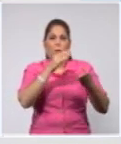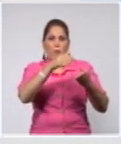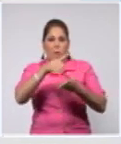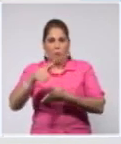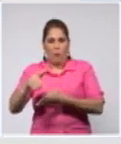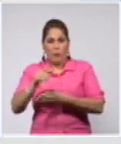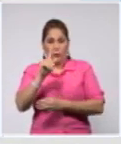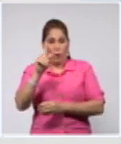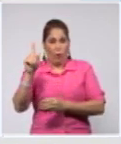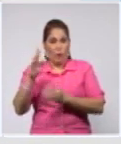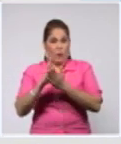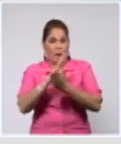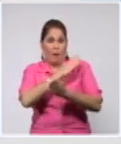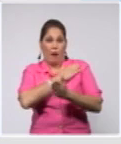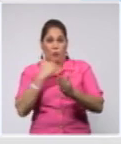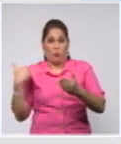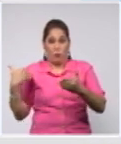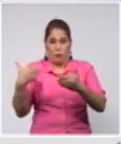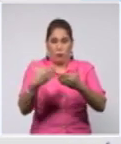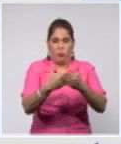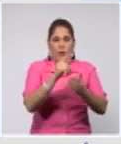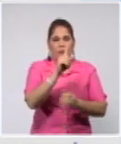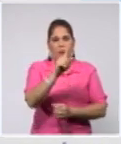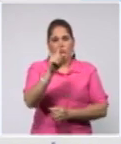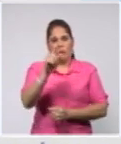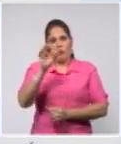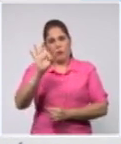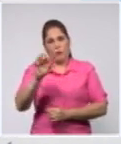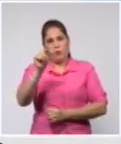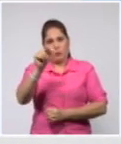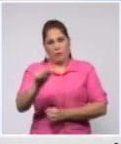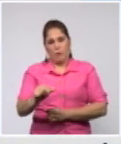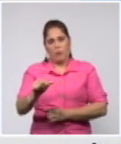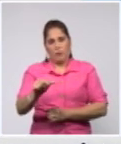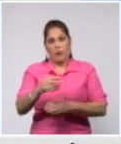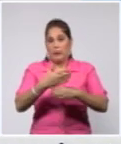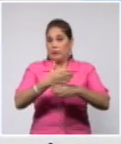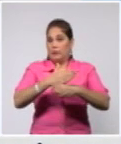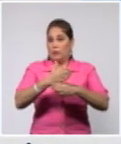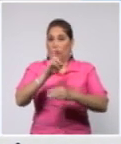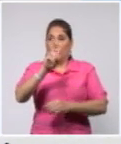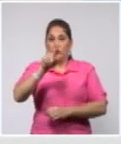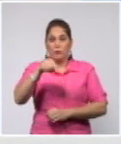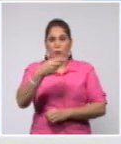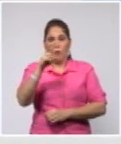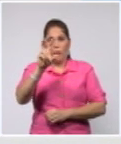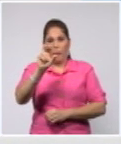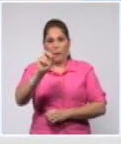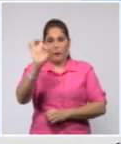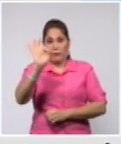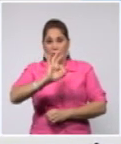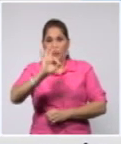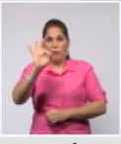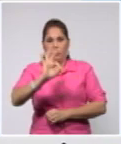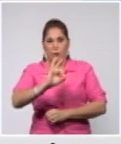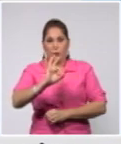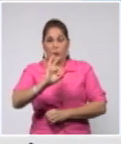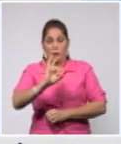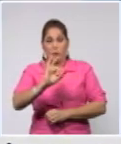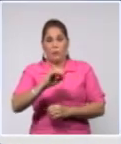2.20%, lower than the global rate of 3.06% and regional rate